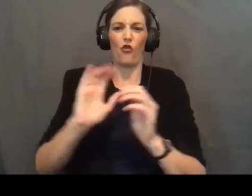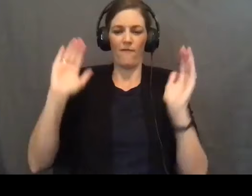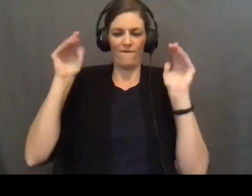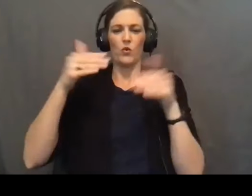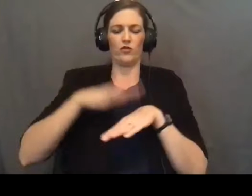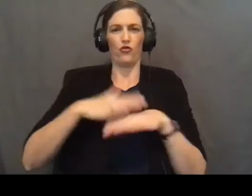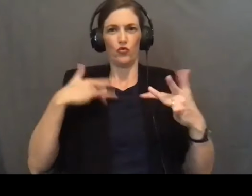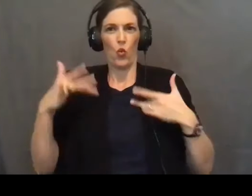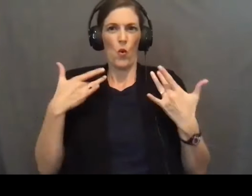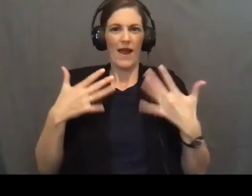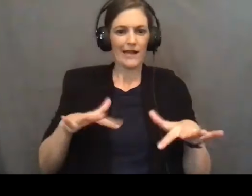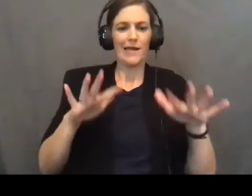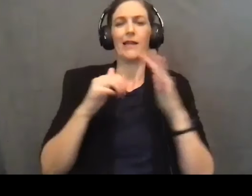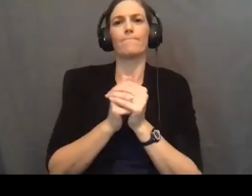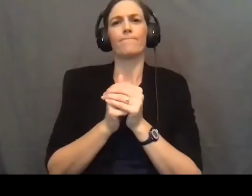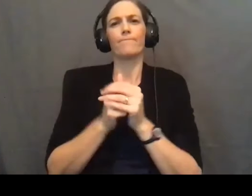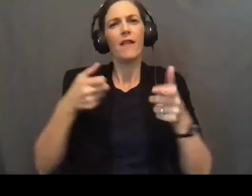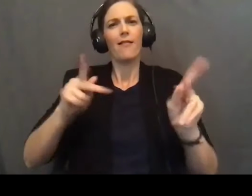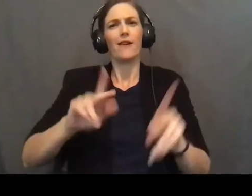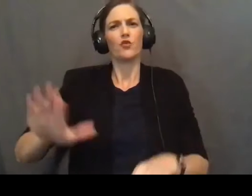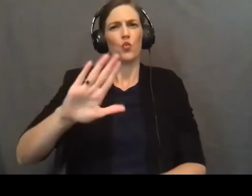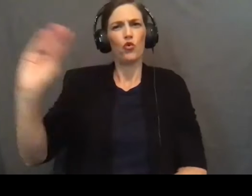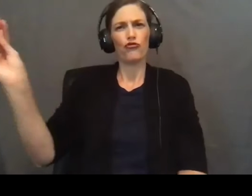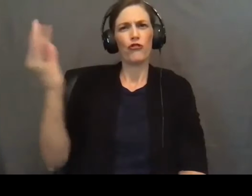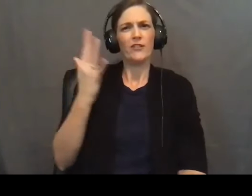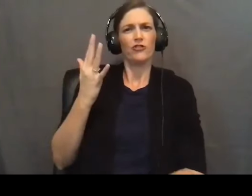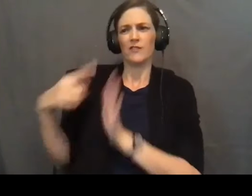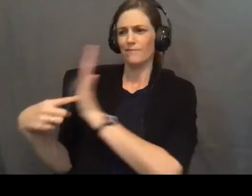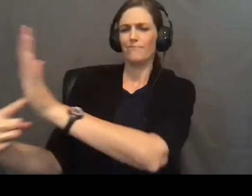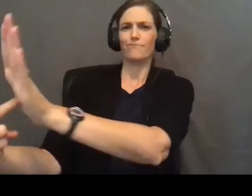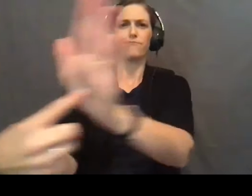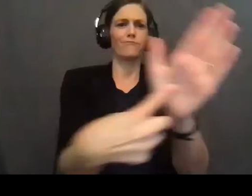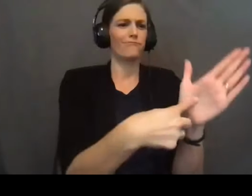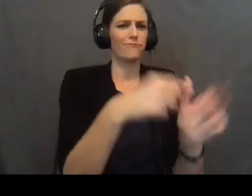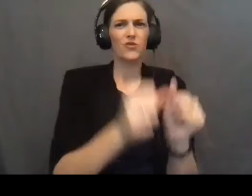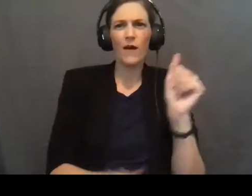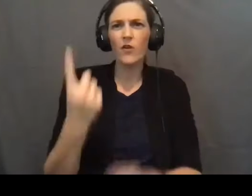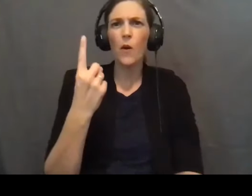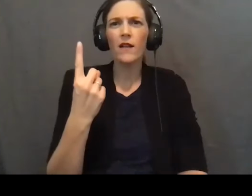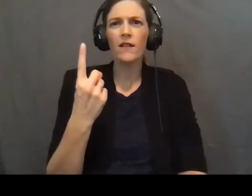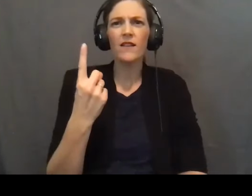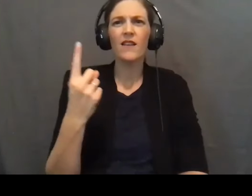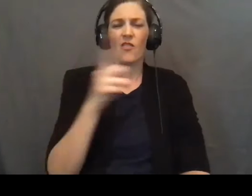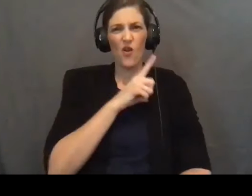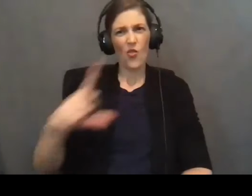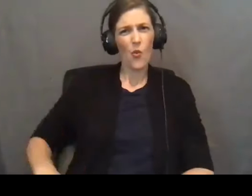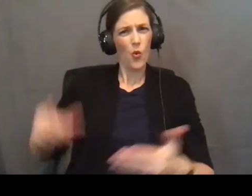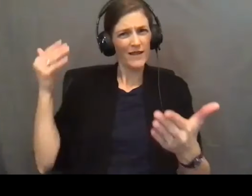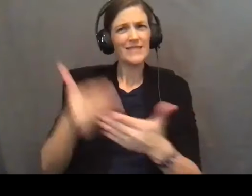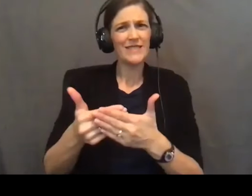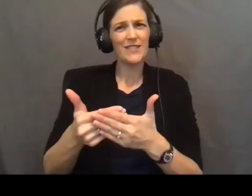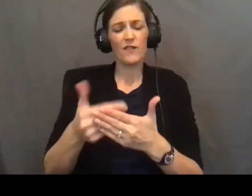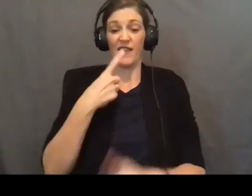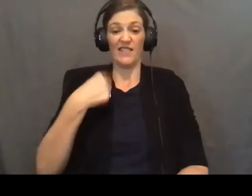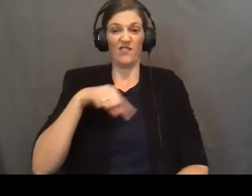anxiety. He says, let your graciousness be known to everyone. The Lord is near. And then he tells us,